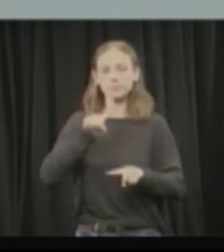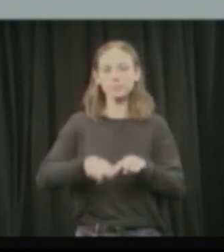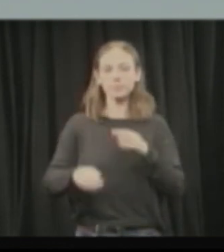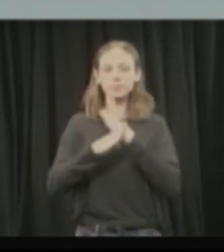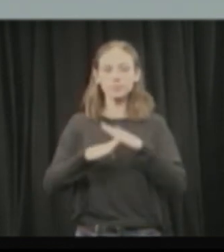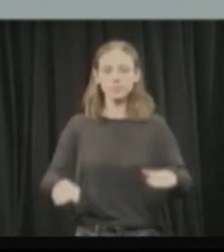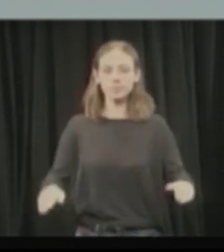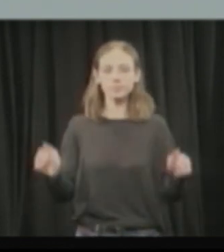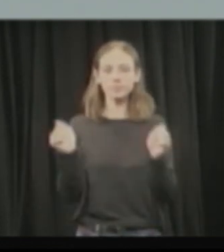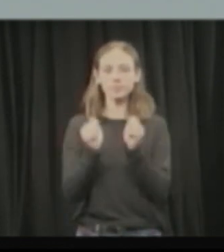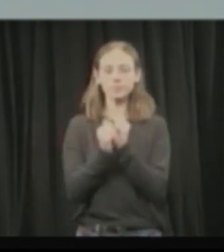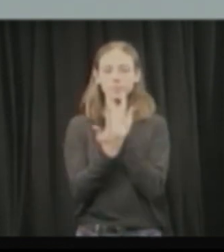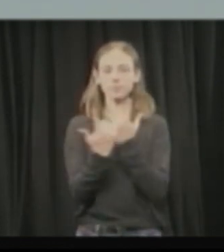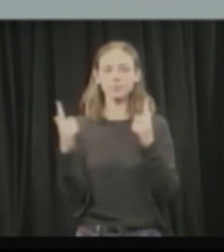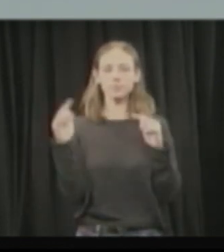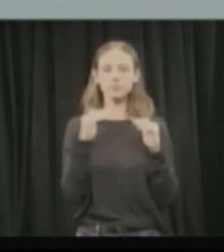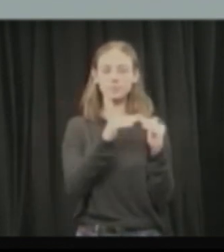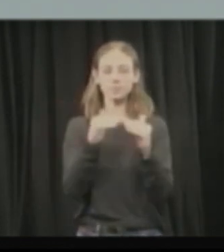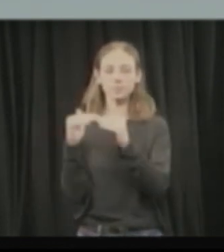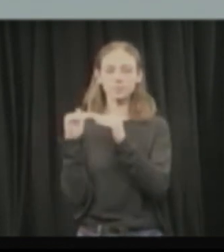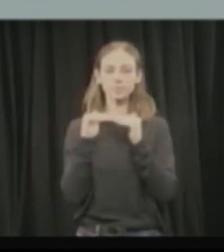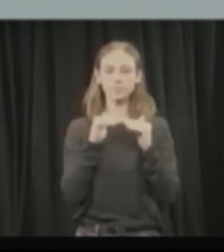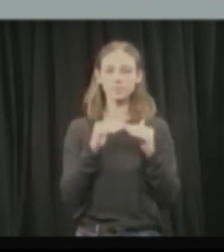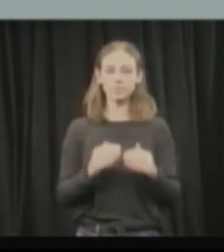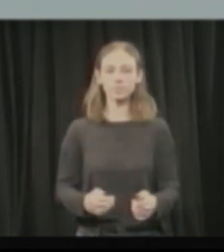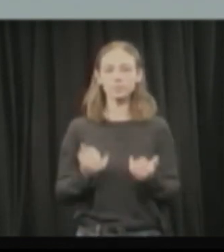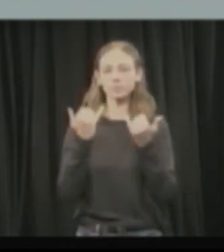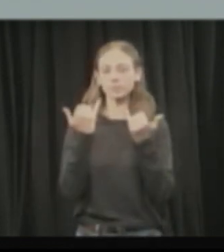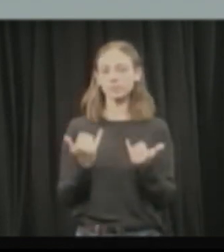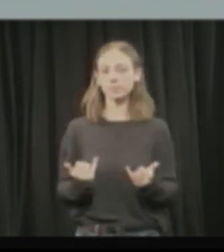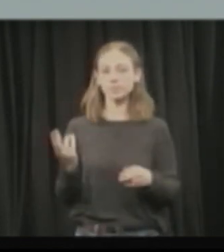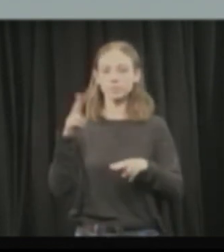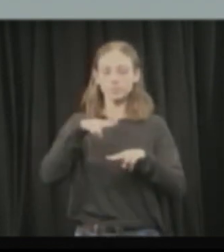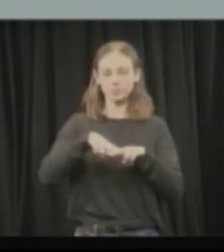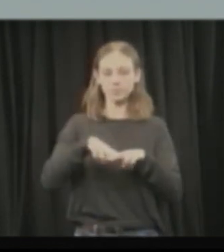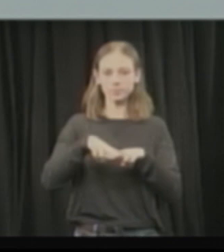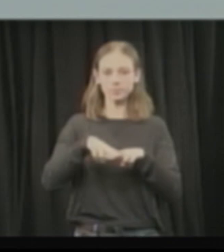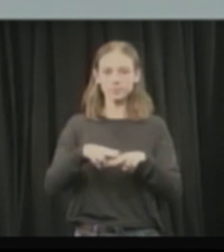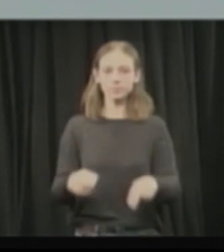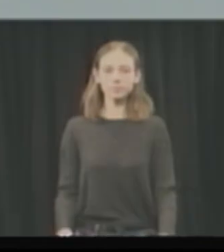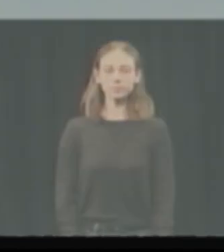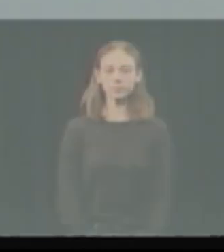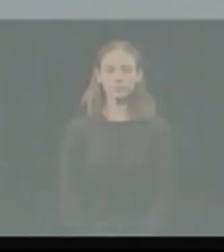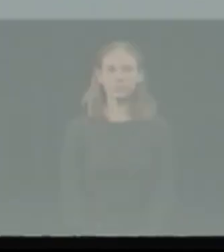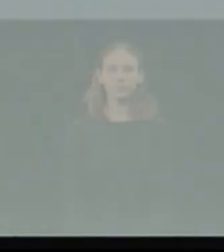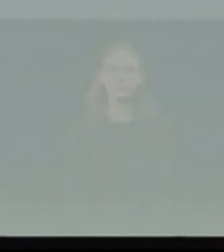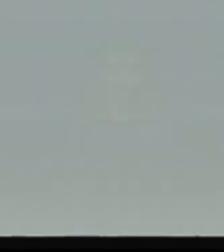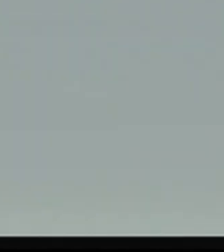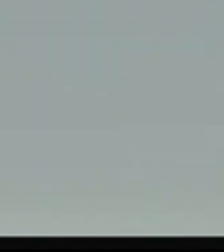under God, indivisible, with liberty and justice for all. You may now be seated.